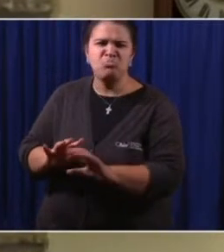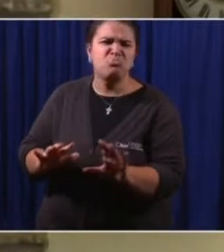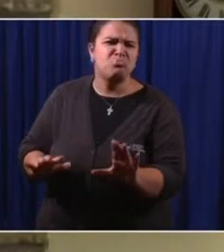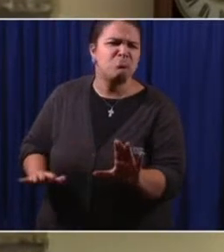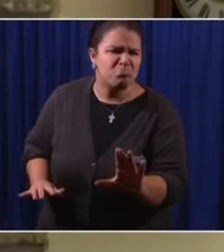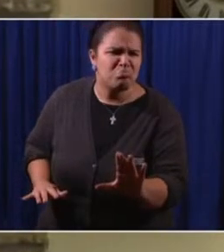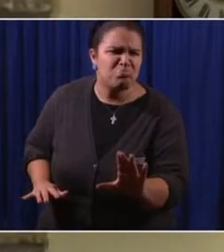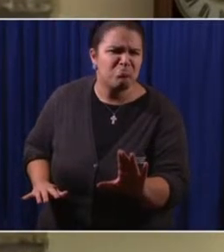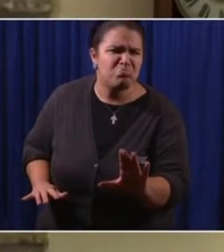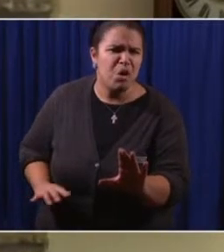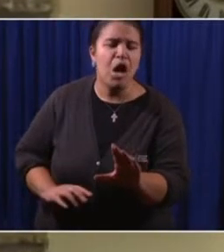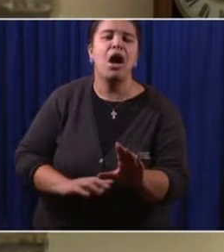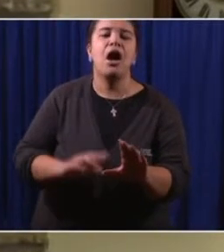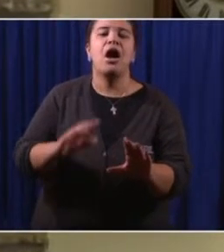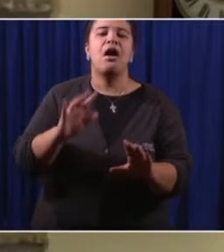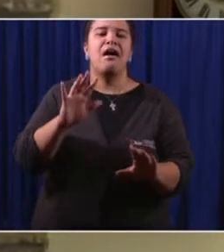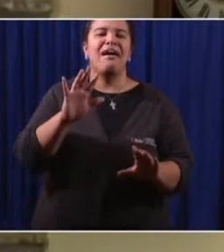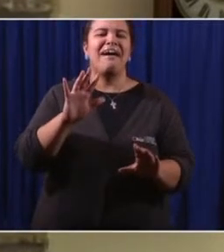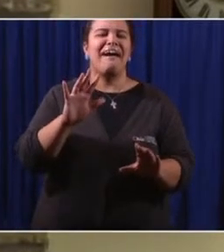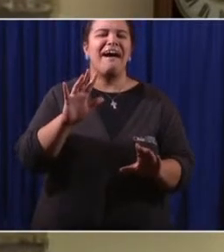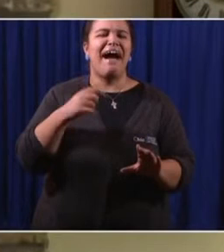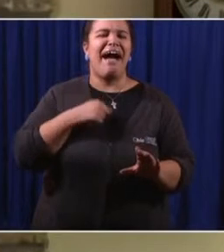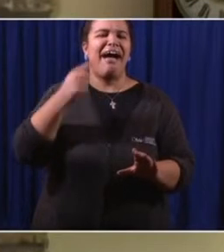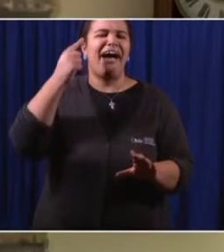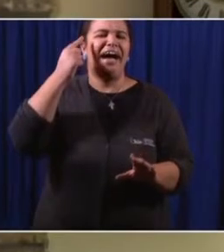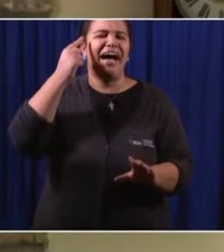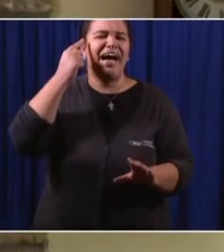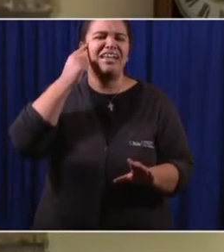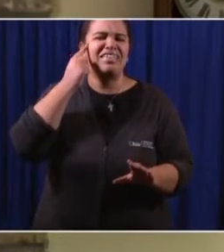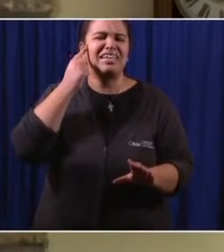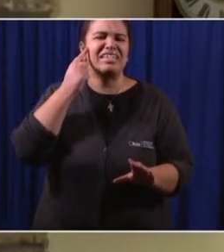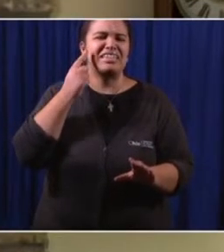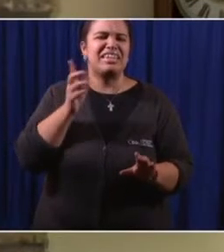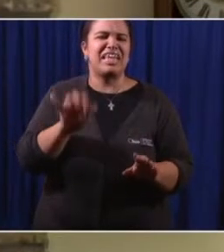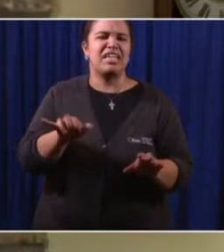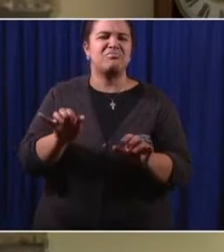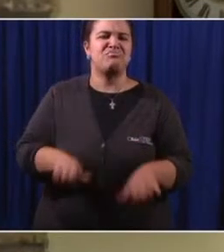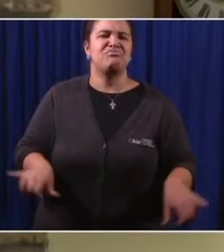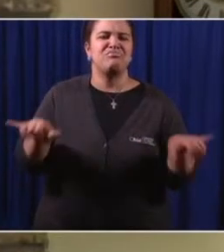on the death certificate. So I don't think that shouldn't be a shock to anybody.